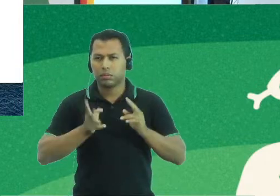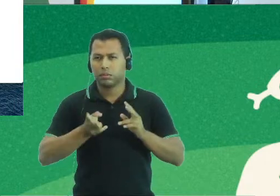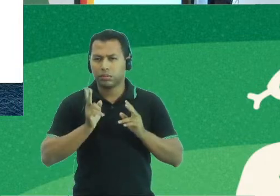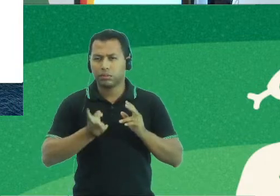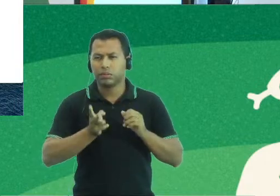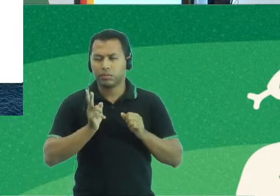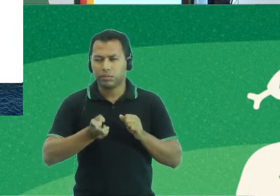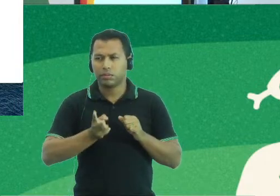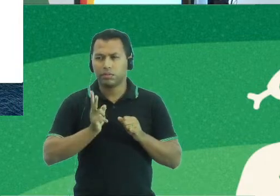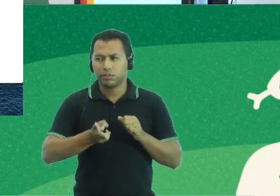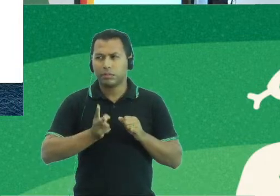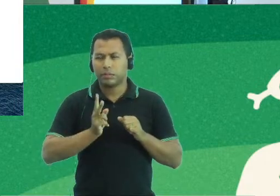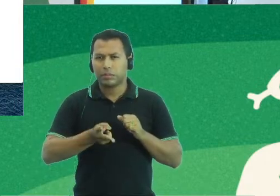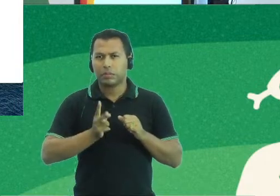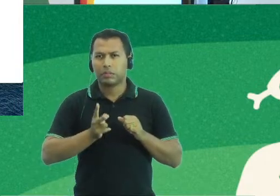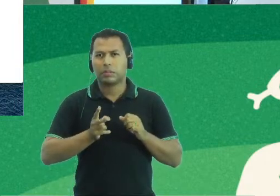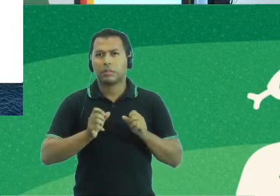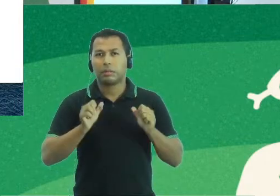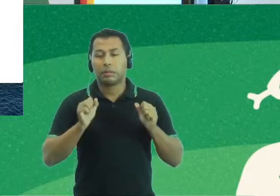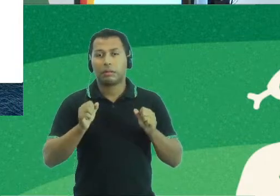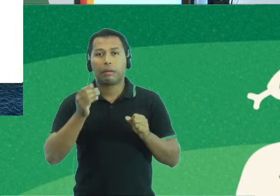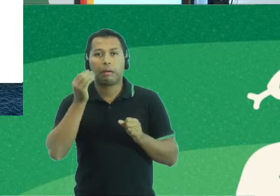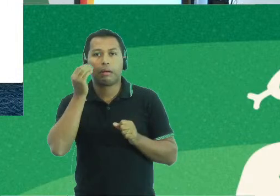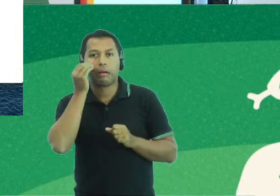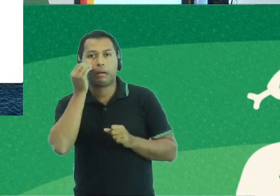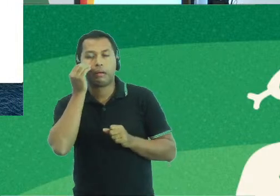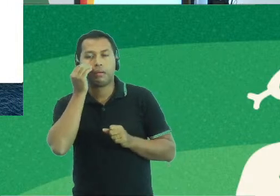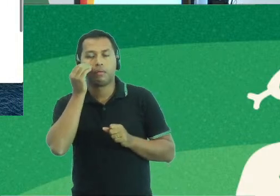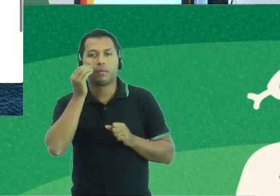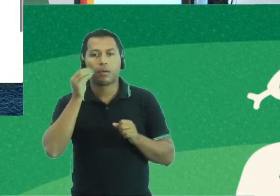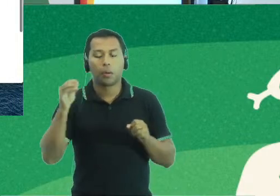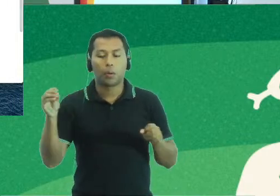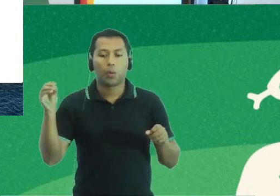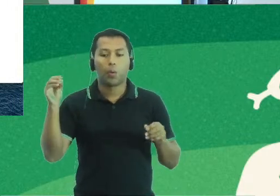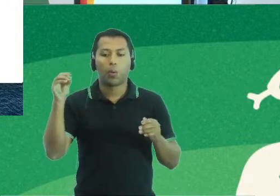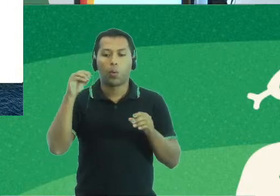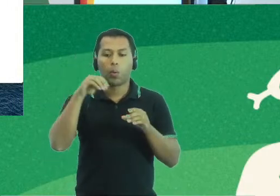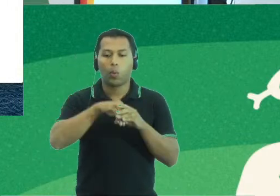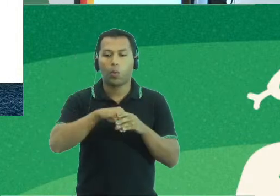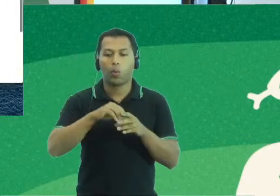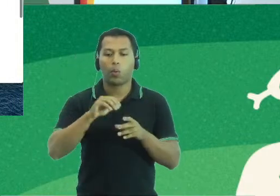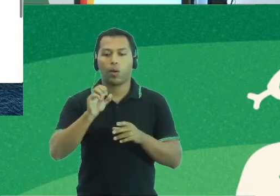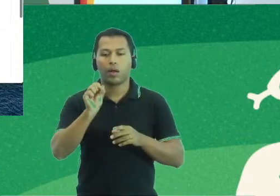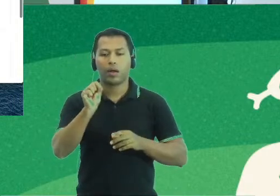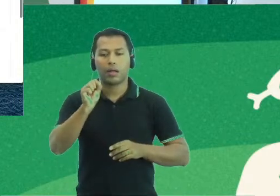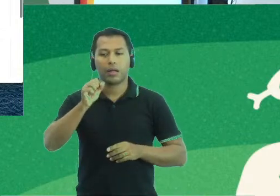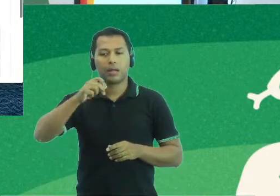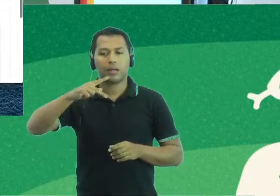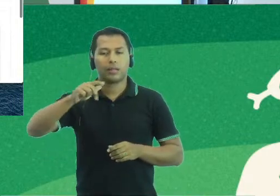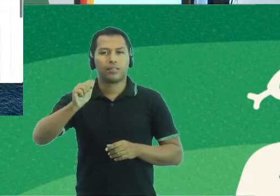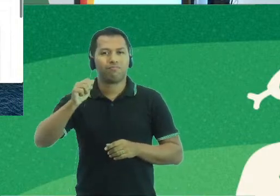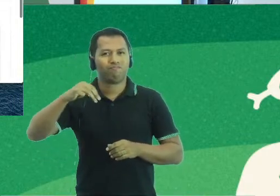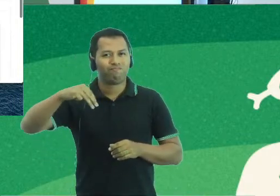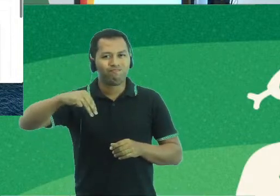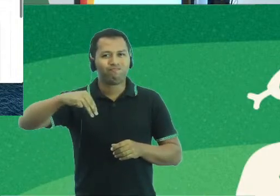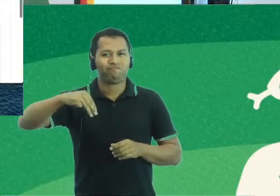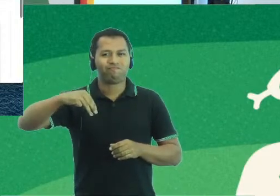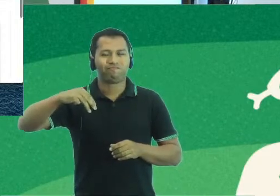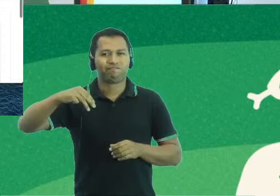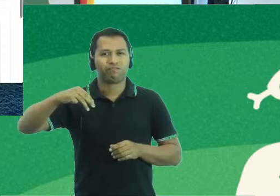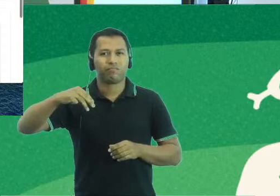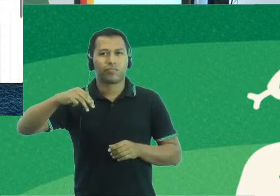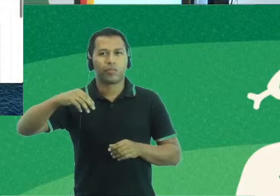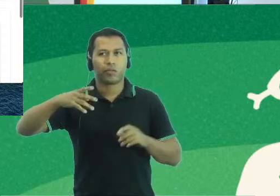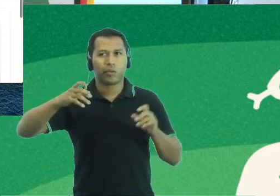spam folders. But with SendGrid, you can authenticate your domain so that it's called an authenticated sender. So it verifies